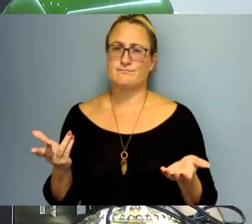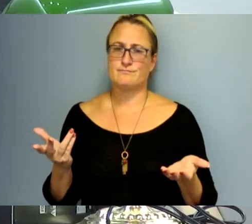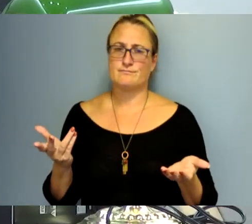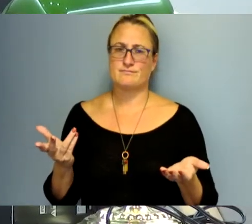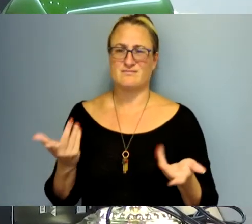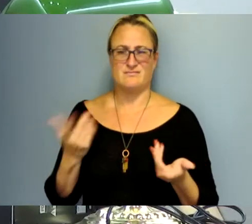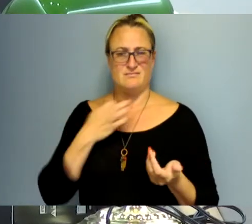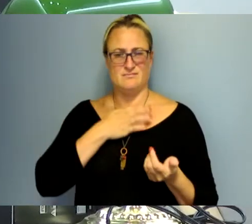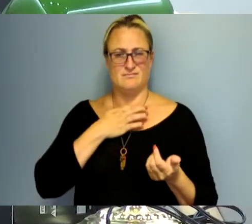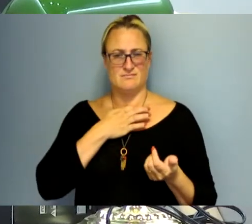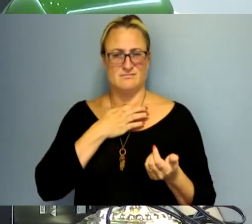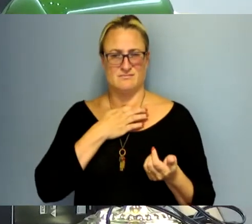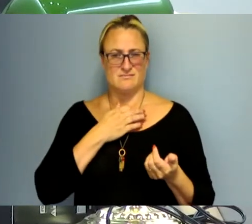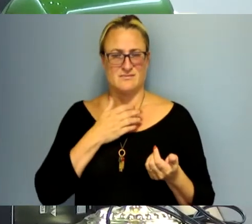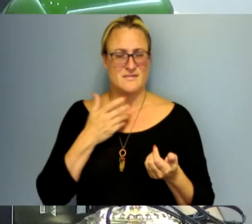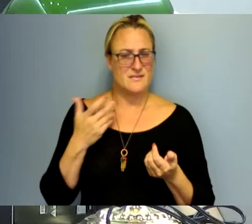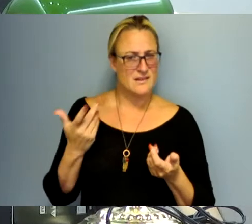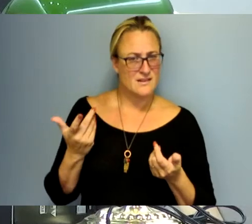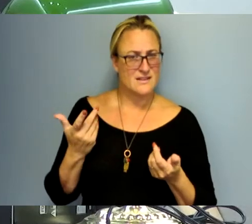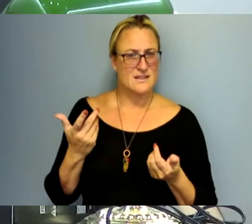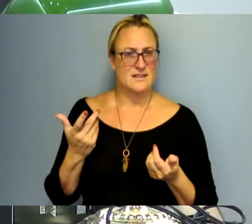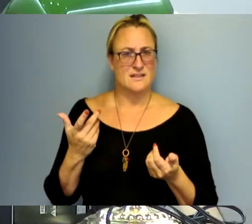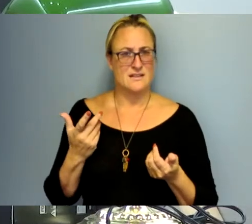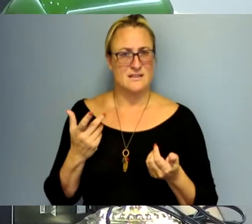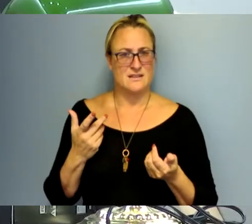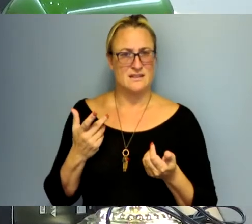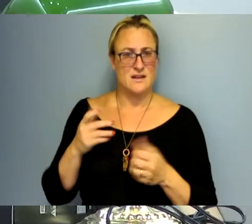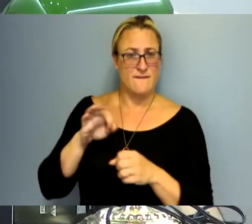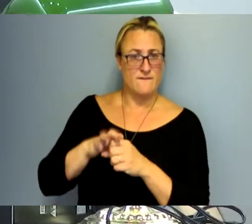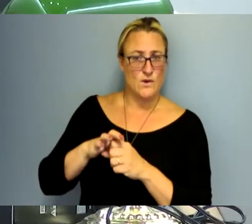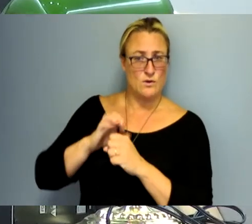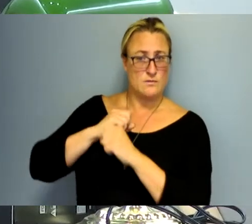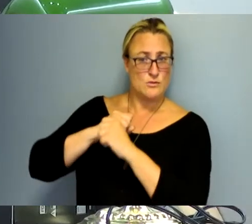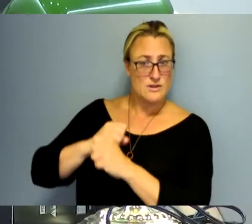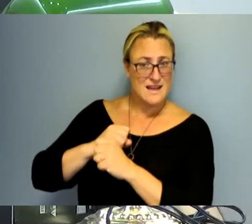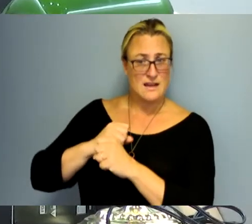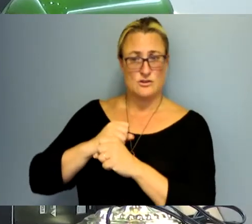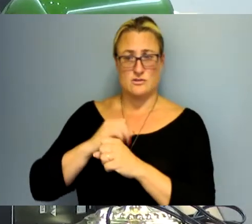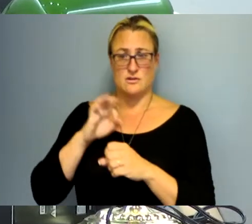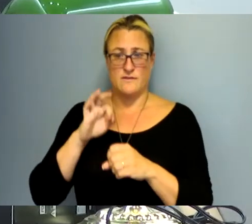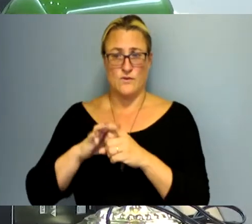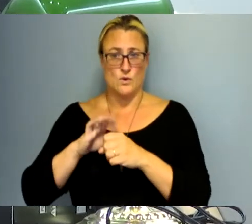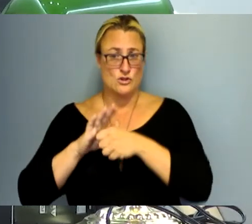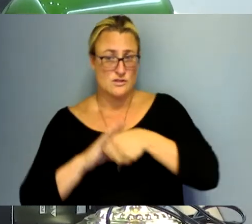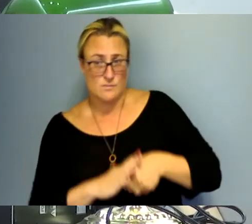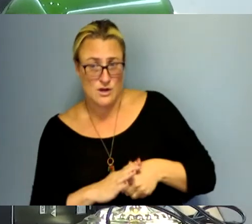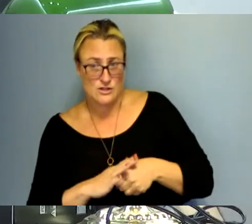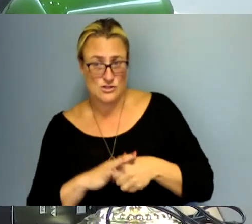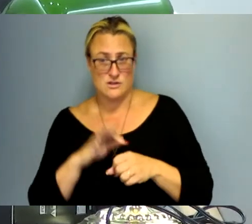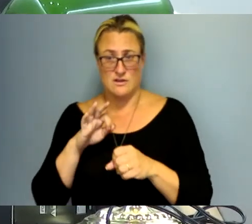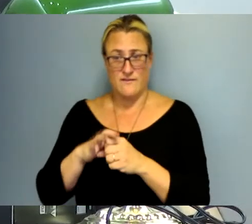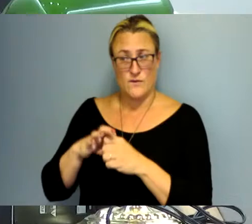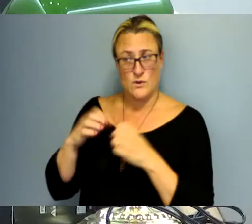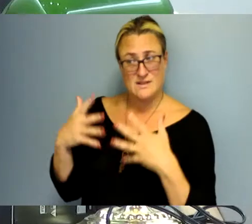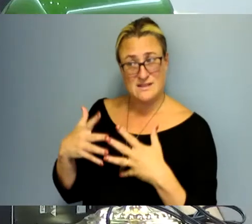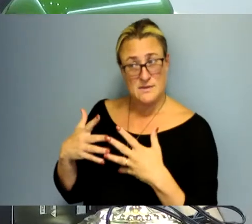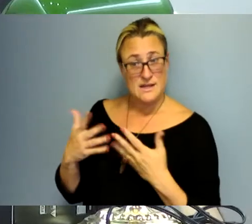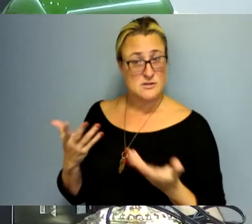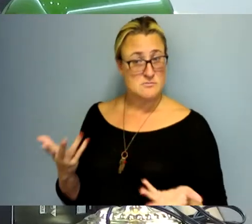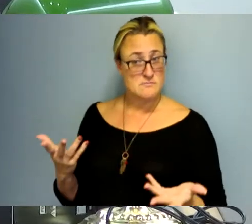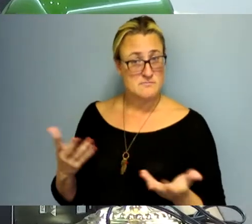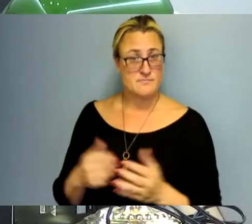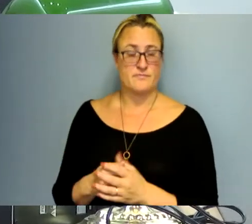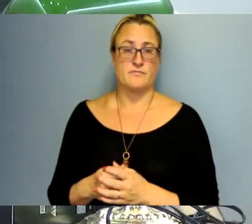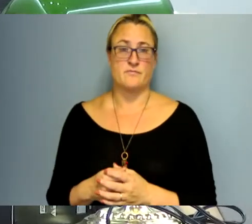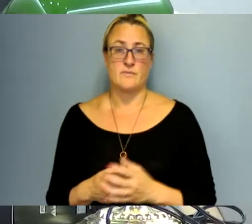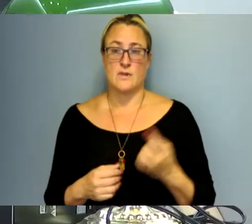real, true voter protection or voter intimidation or voter suppression. The one idea which I think I like, I'm in